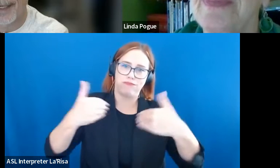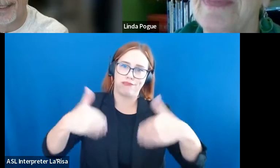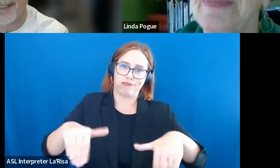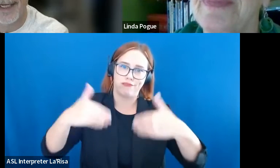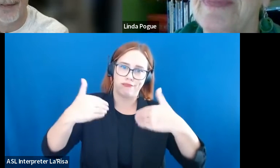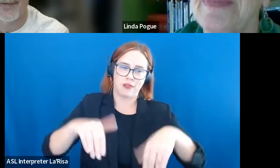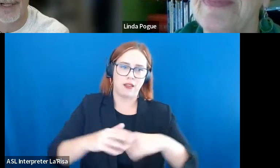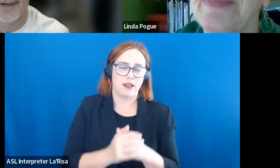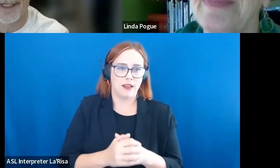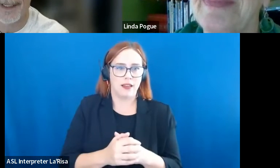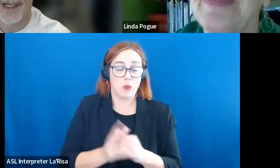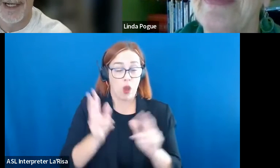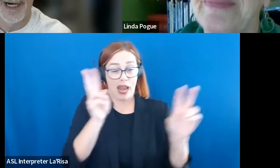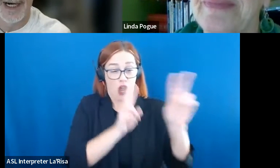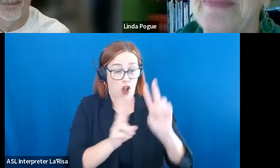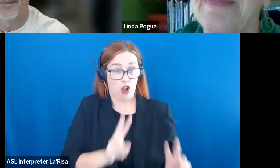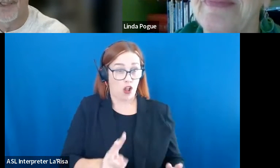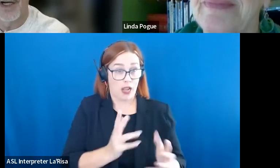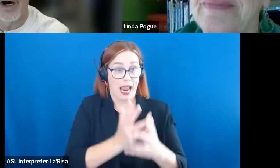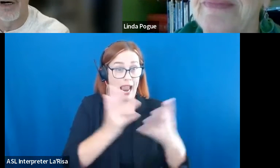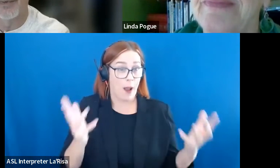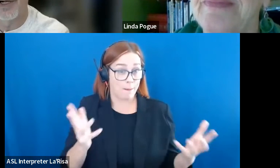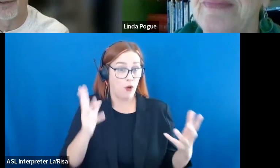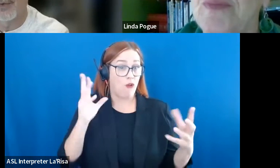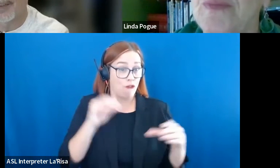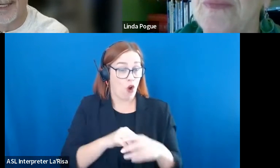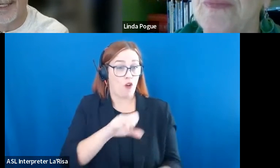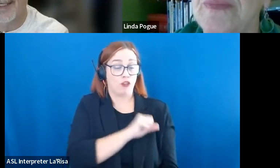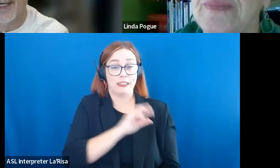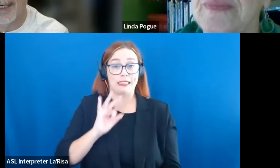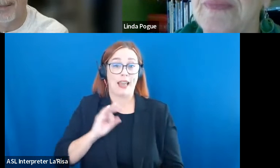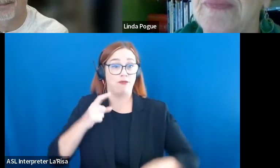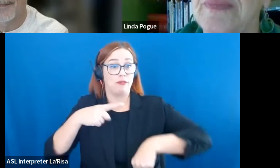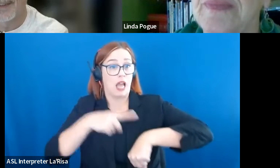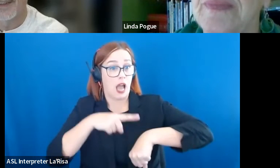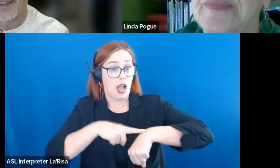Boundaries event, there's a lot of it. All around coordinating,